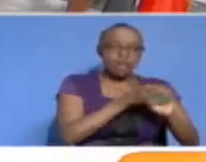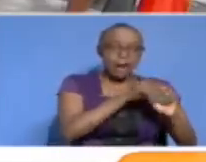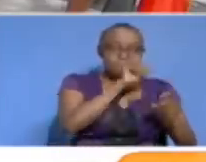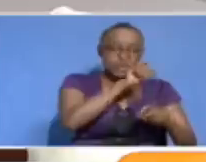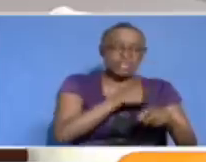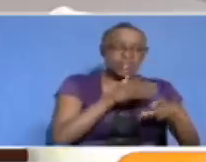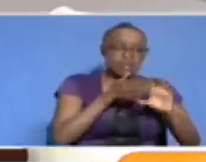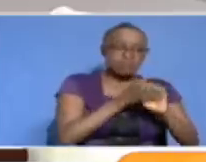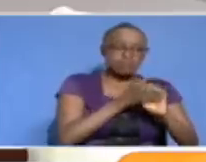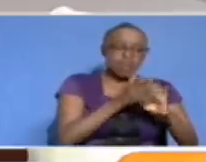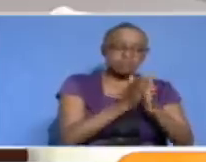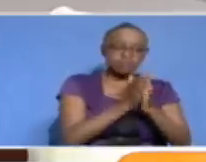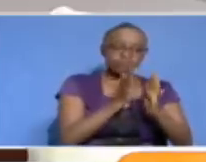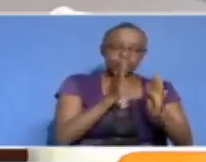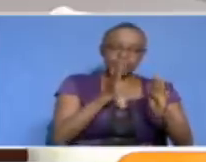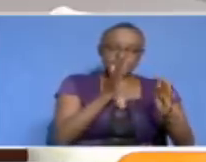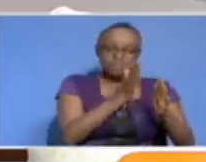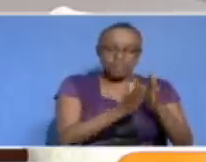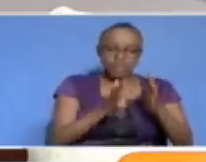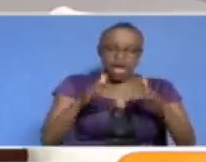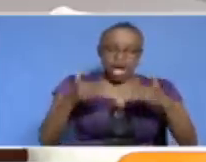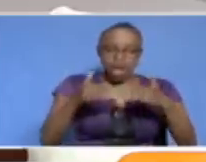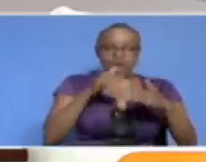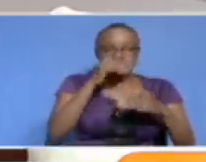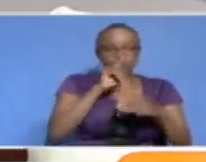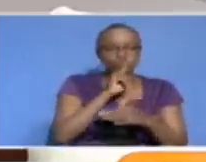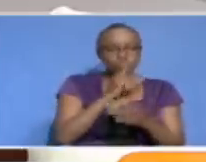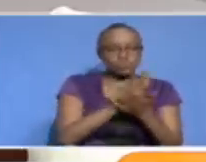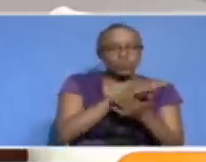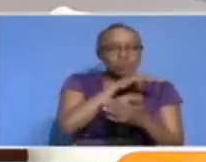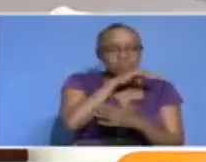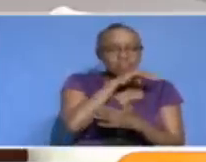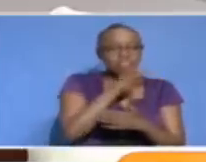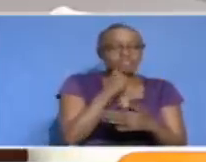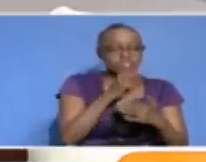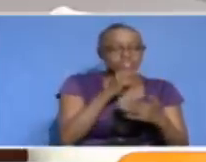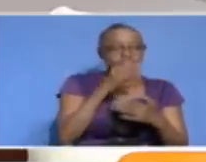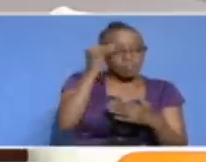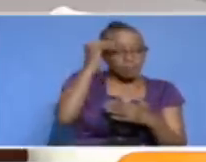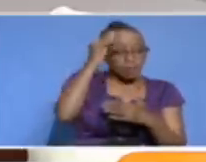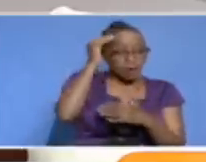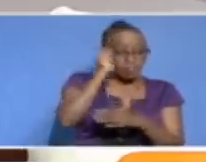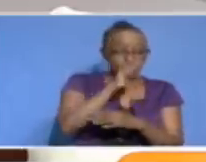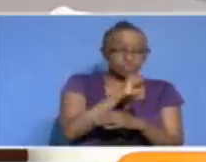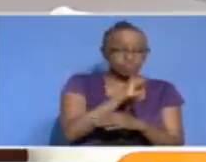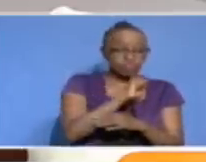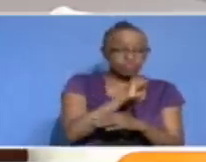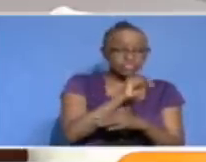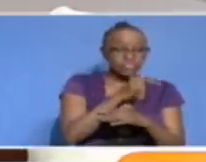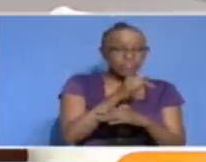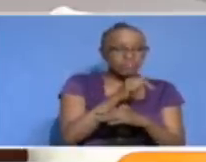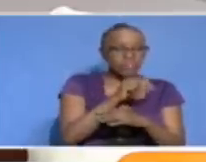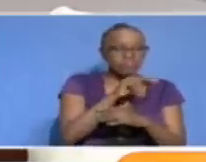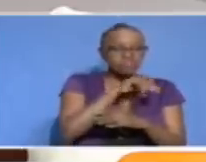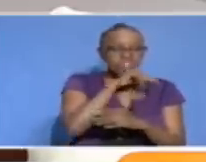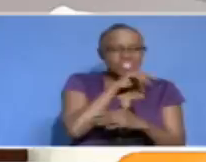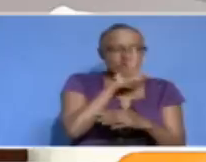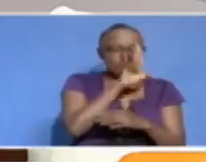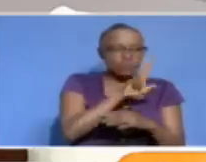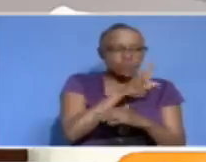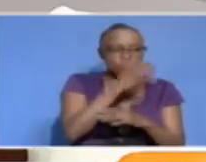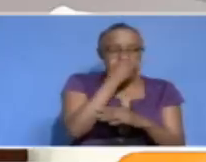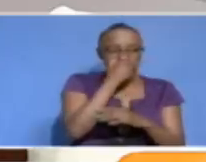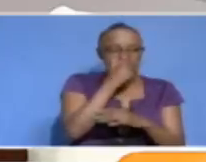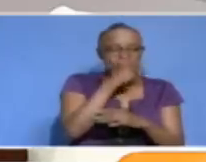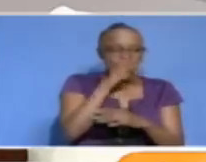have a handshake lineup. I'm sure Raila, one day, and you can take this to the bank. Raila, Uhuru, Ruto,